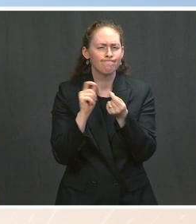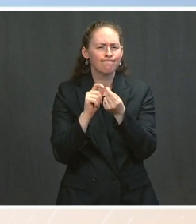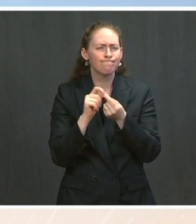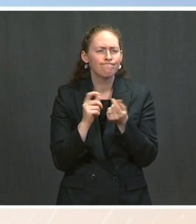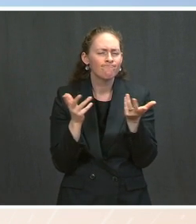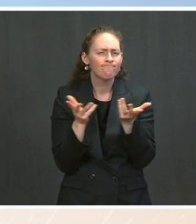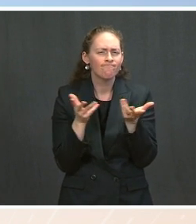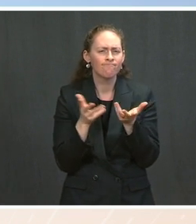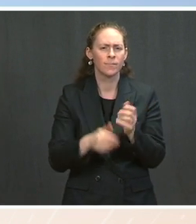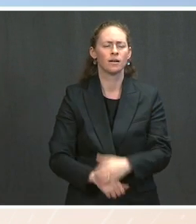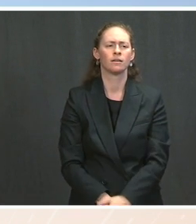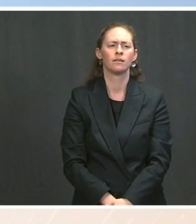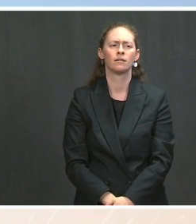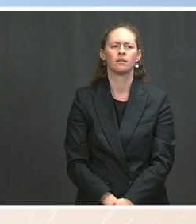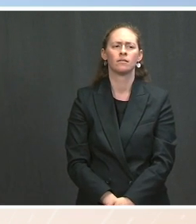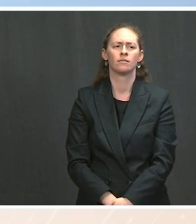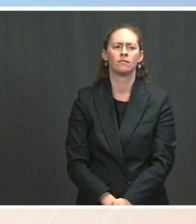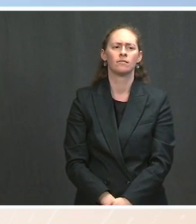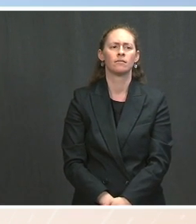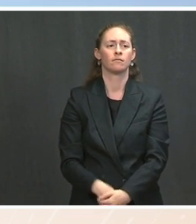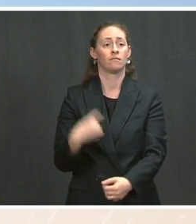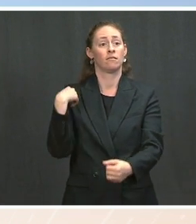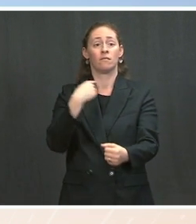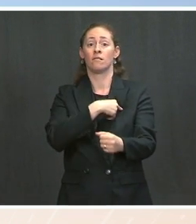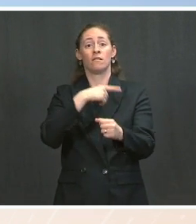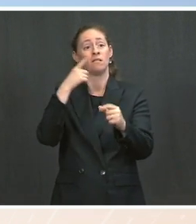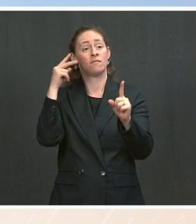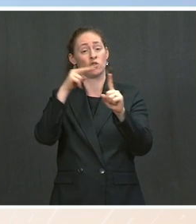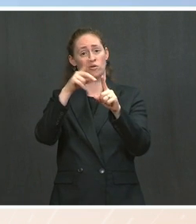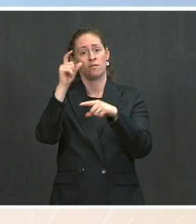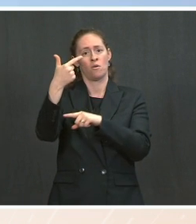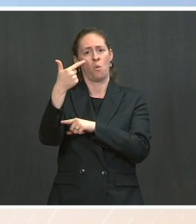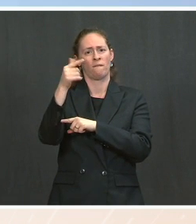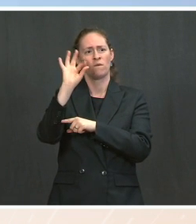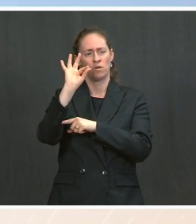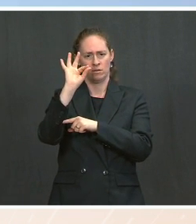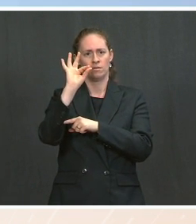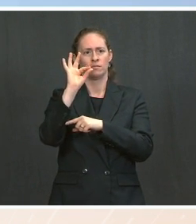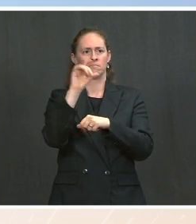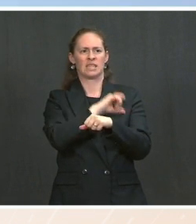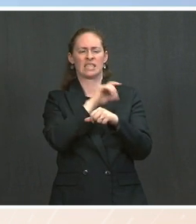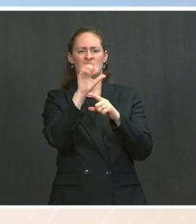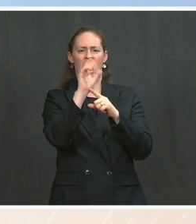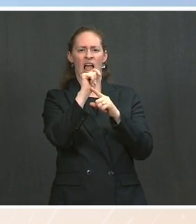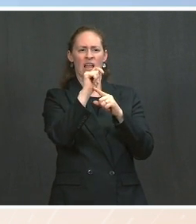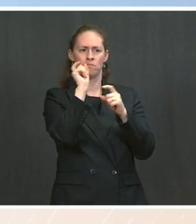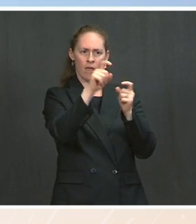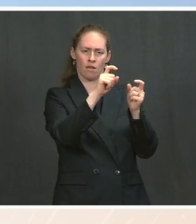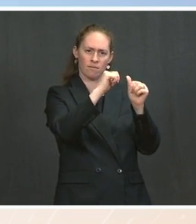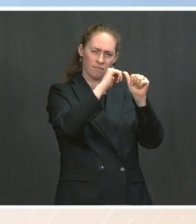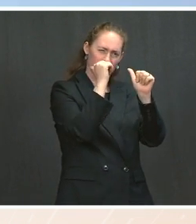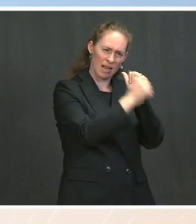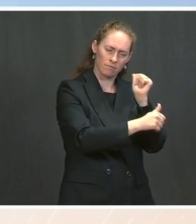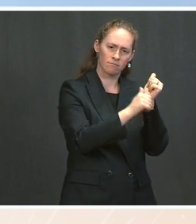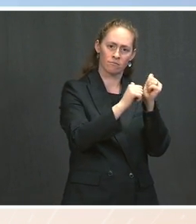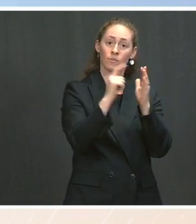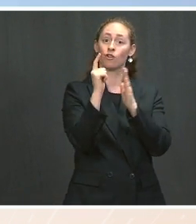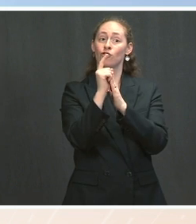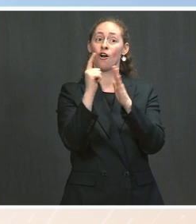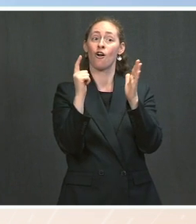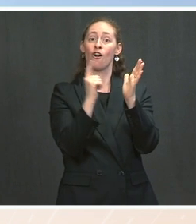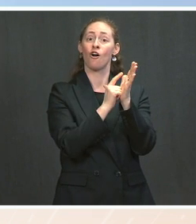or our view, I should say, is passing the George Floyd Justice in Policing Act into law, ensuring that there is more